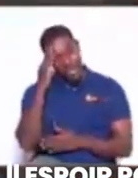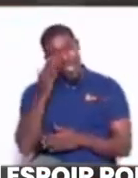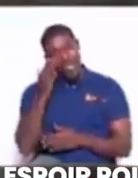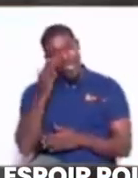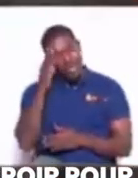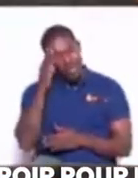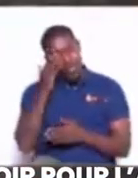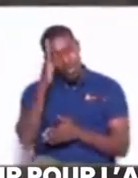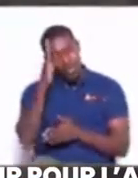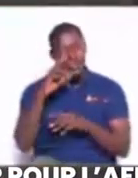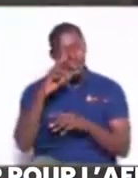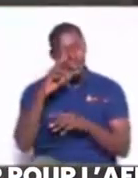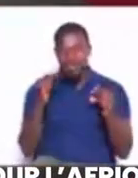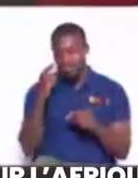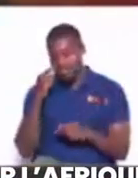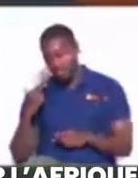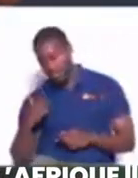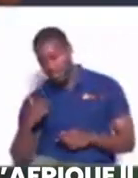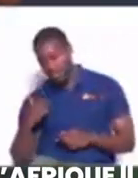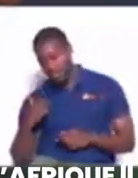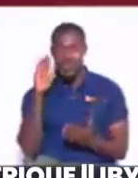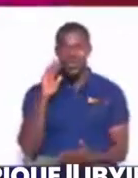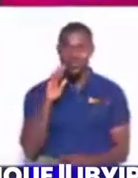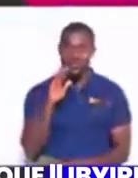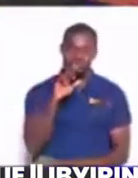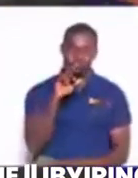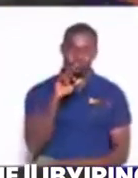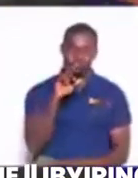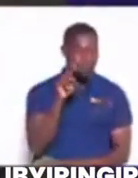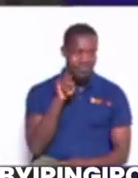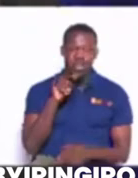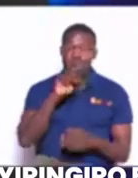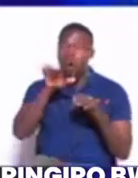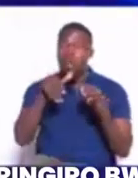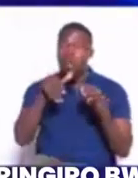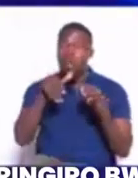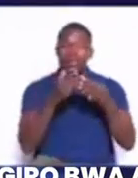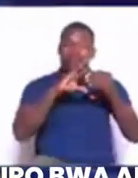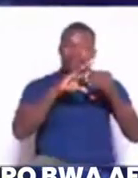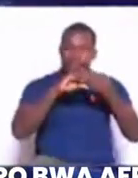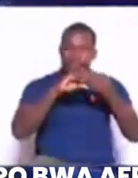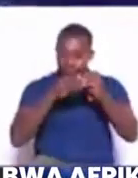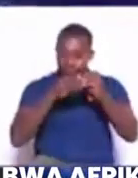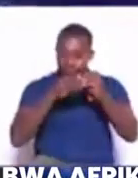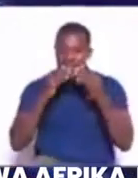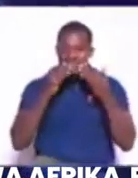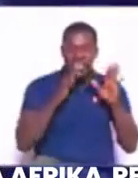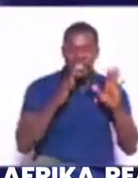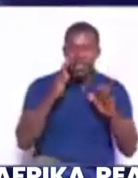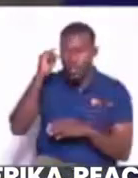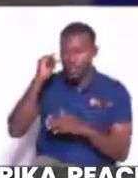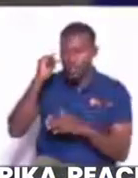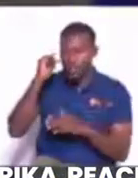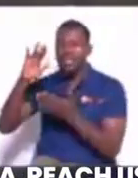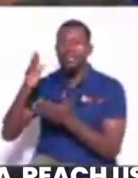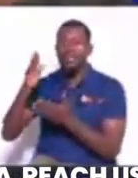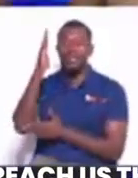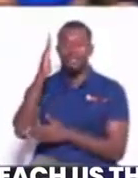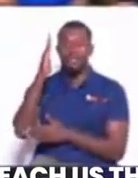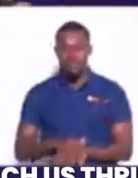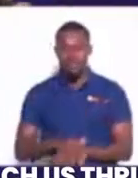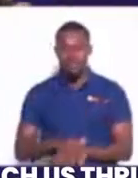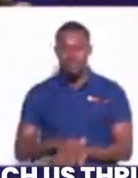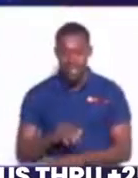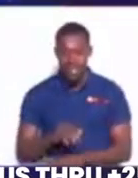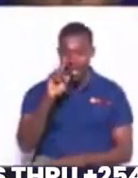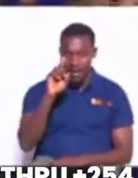his workmanship, created in Christ Jesus to good works. Now notice those three passages.